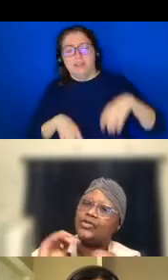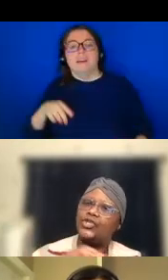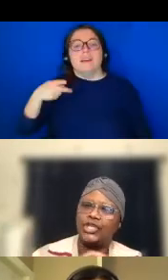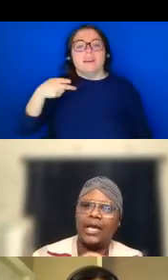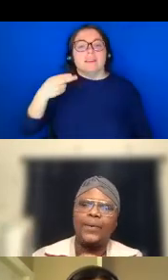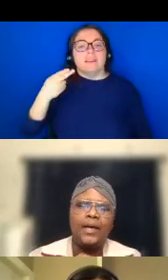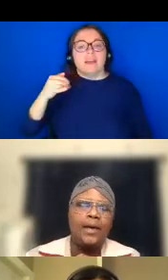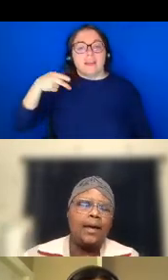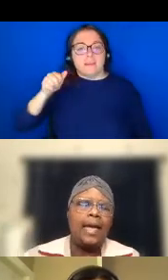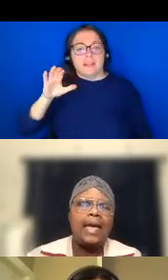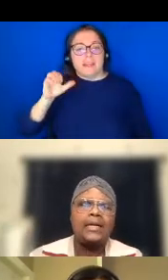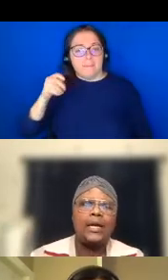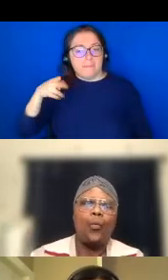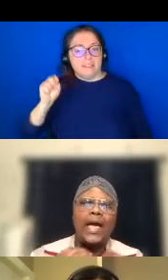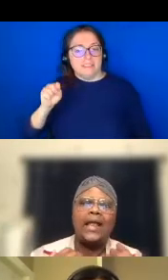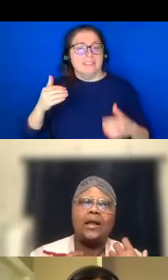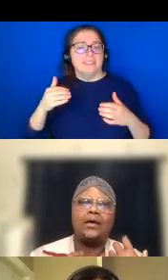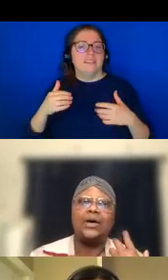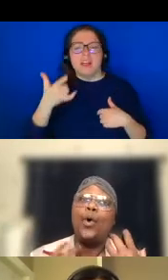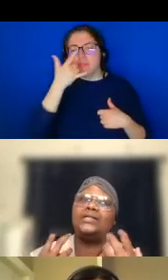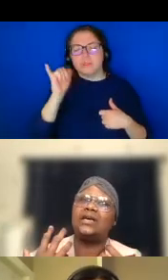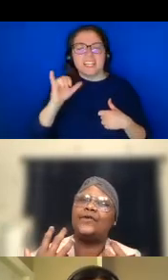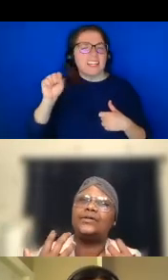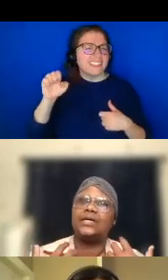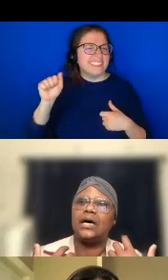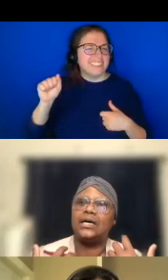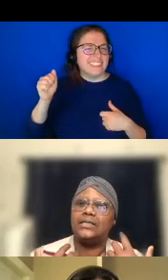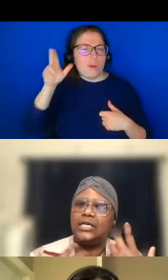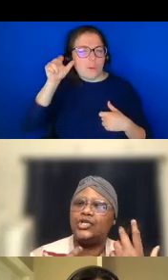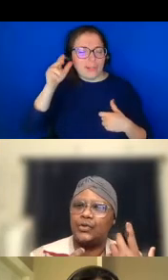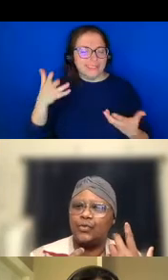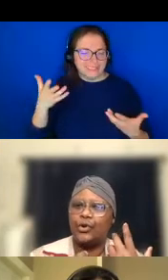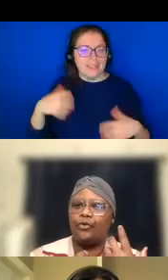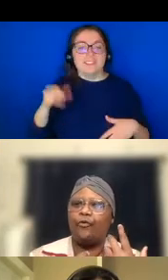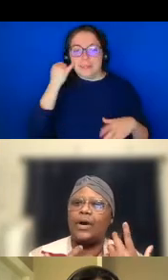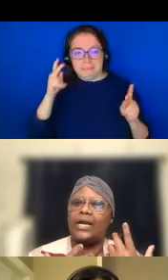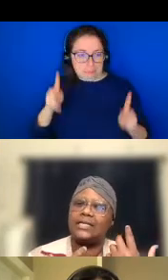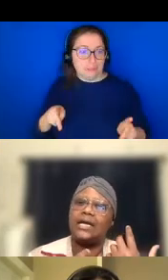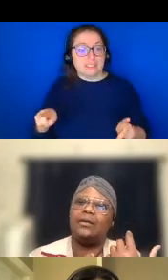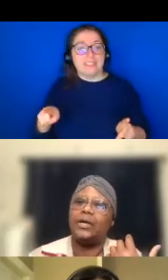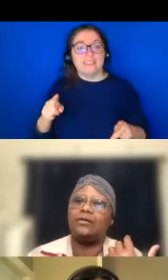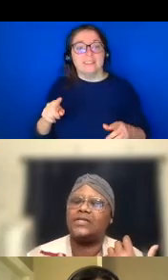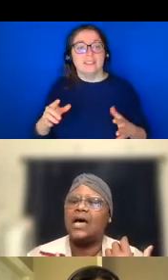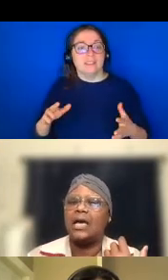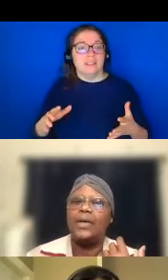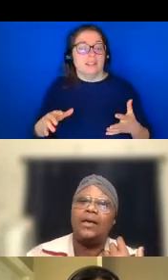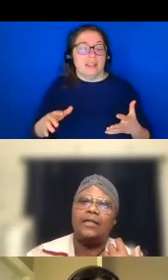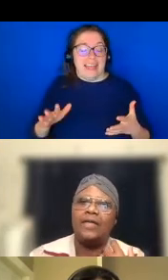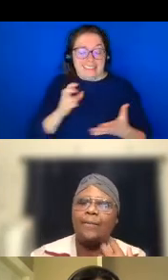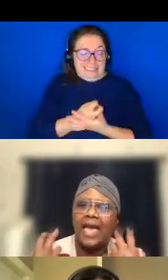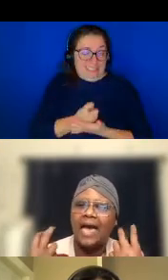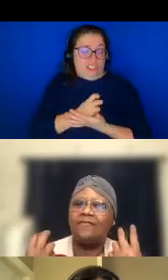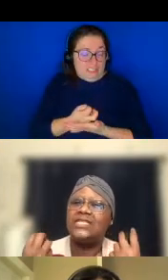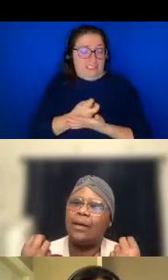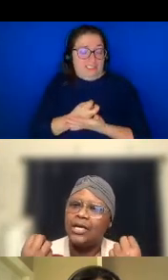seahorse shape. And when someone suffers a seizure disorder for an extended period of time, they